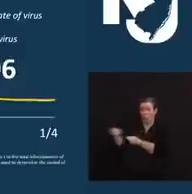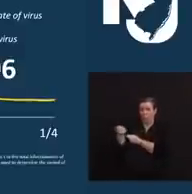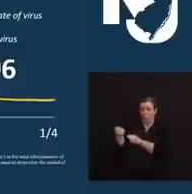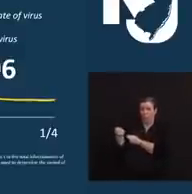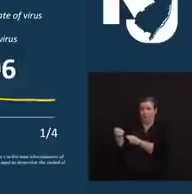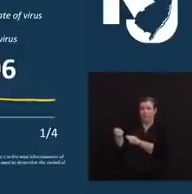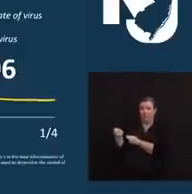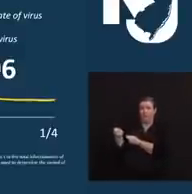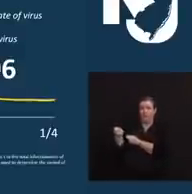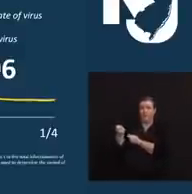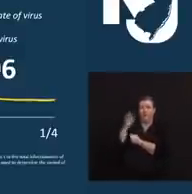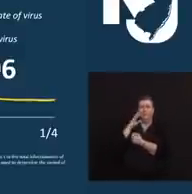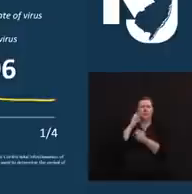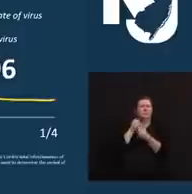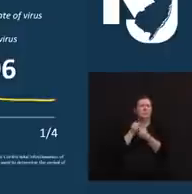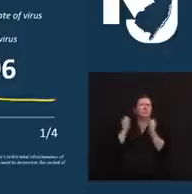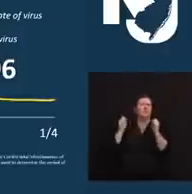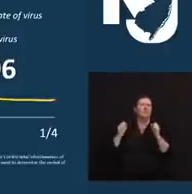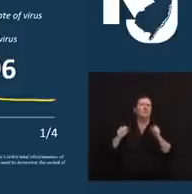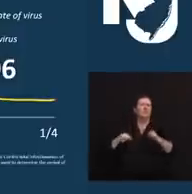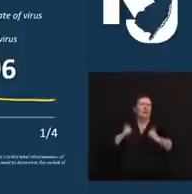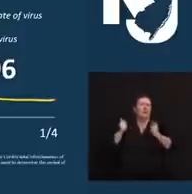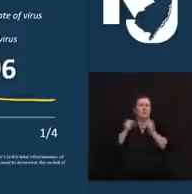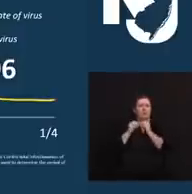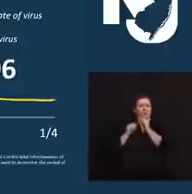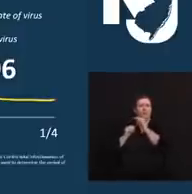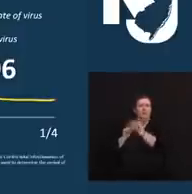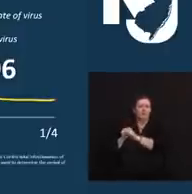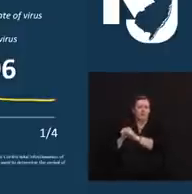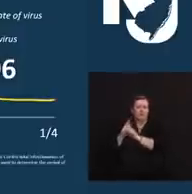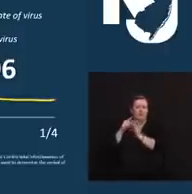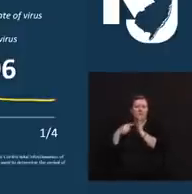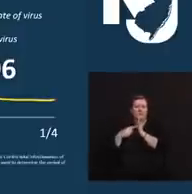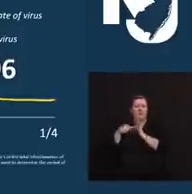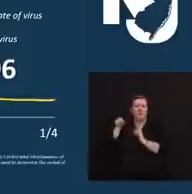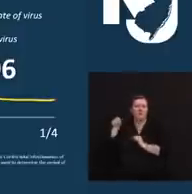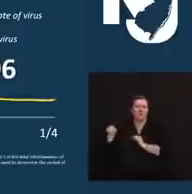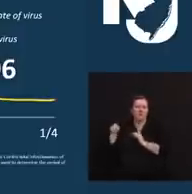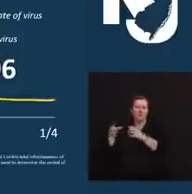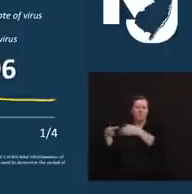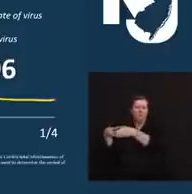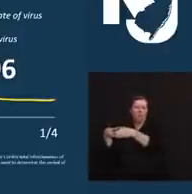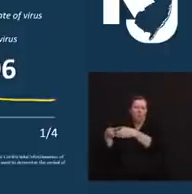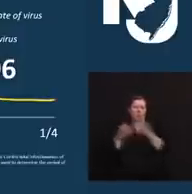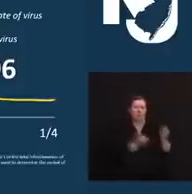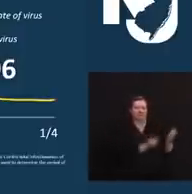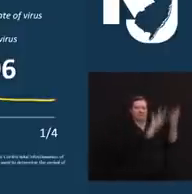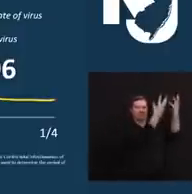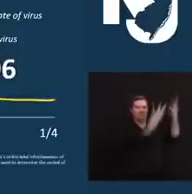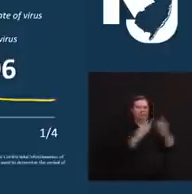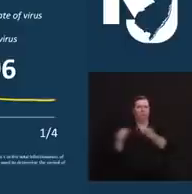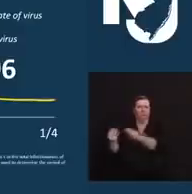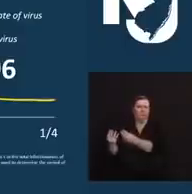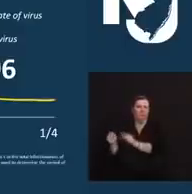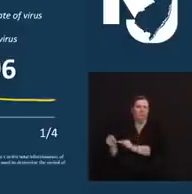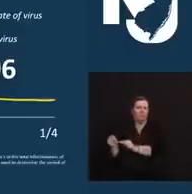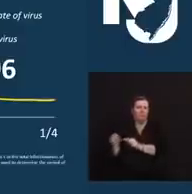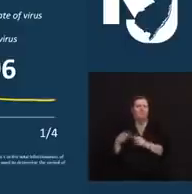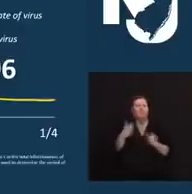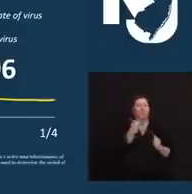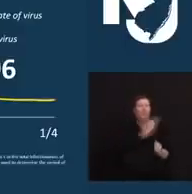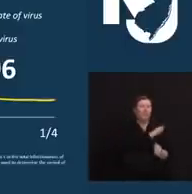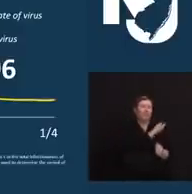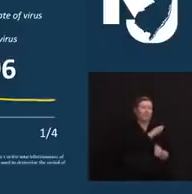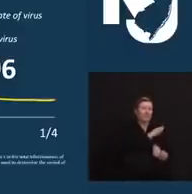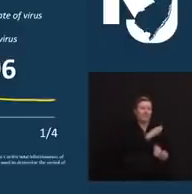lives in that second case. So it's up to us to not just get the vaccinations, sign up for them when it's your